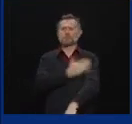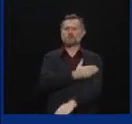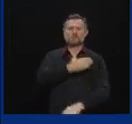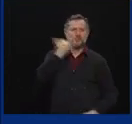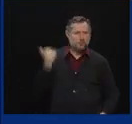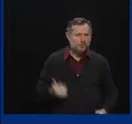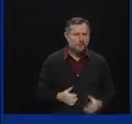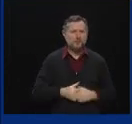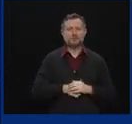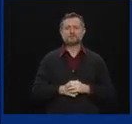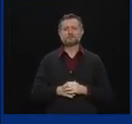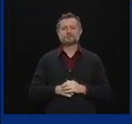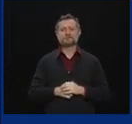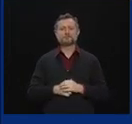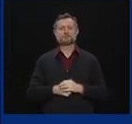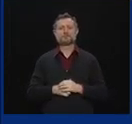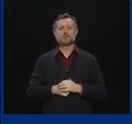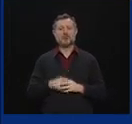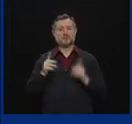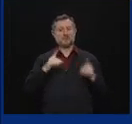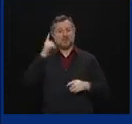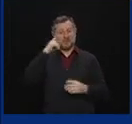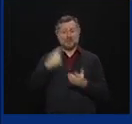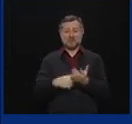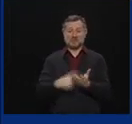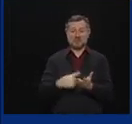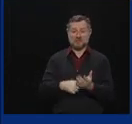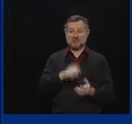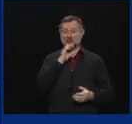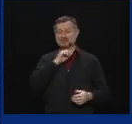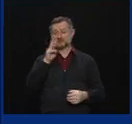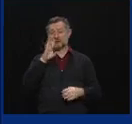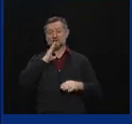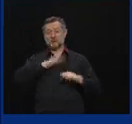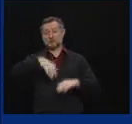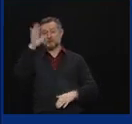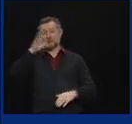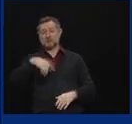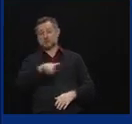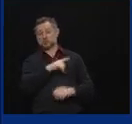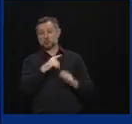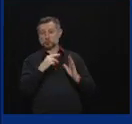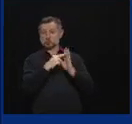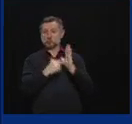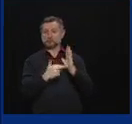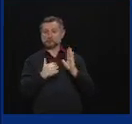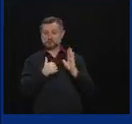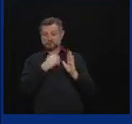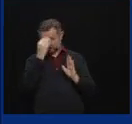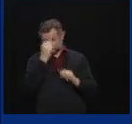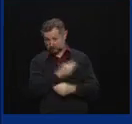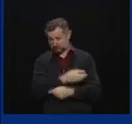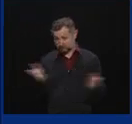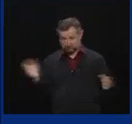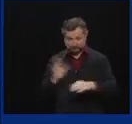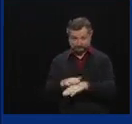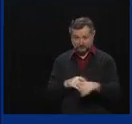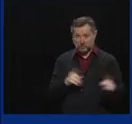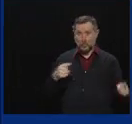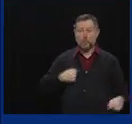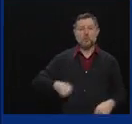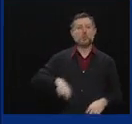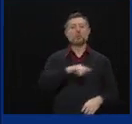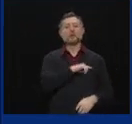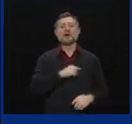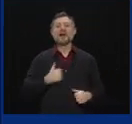just talked about people over 65. That's what the rule is, right? Here's the news flash. We live in a high transmission